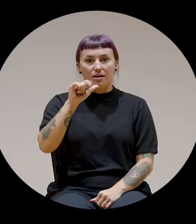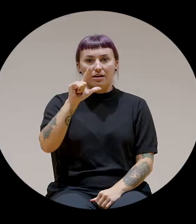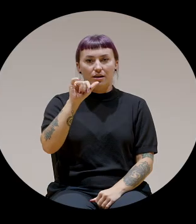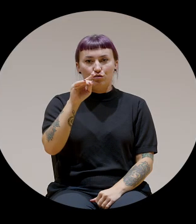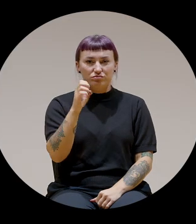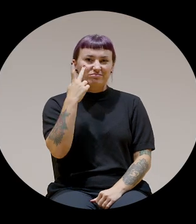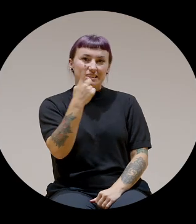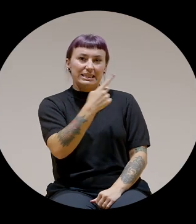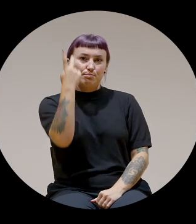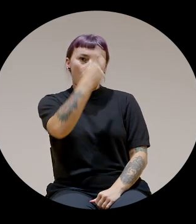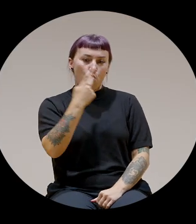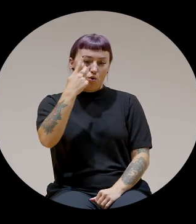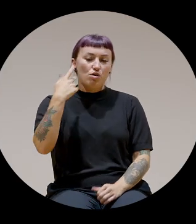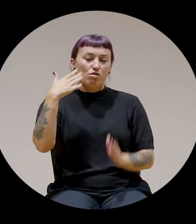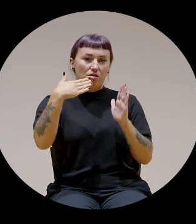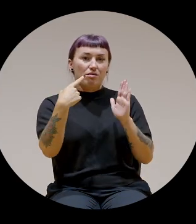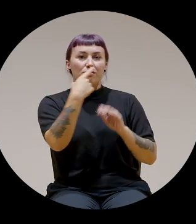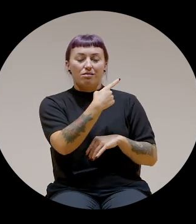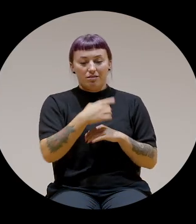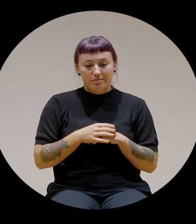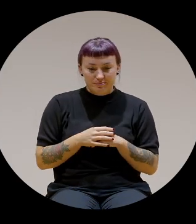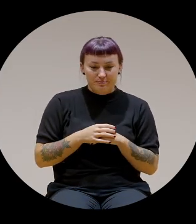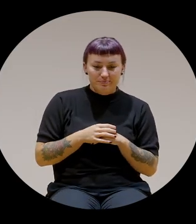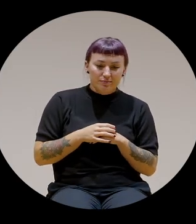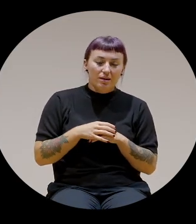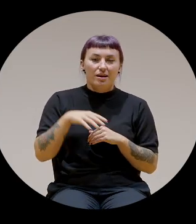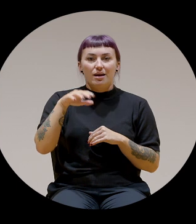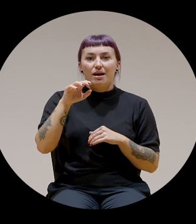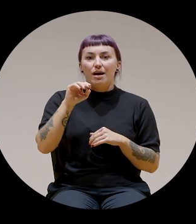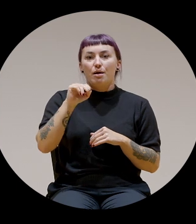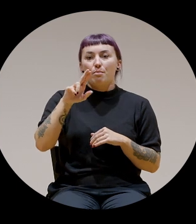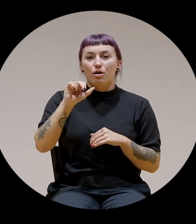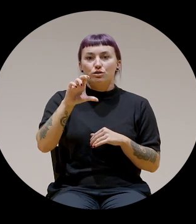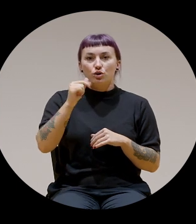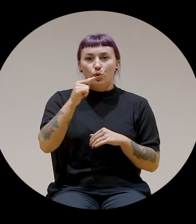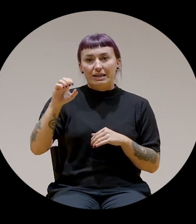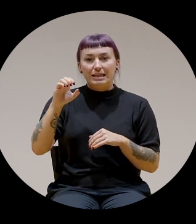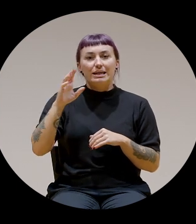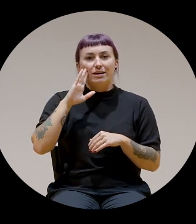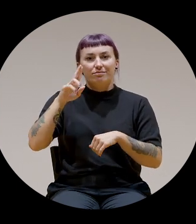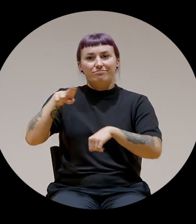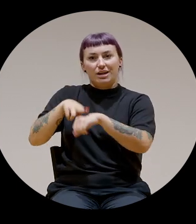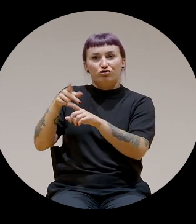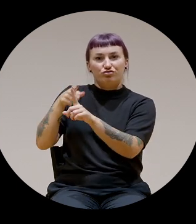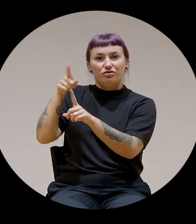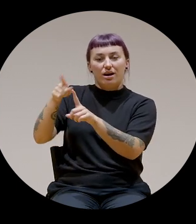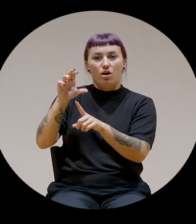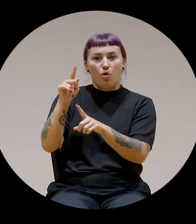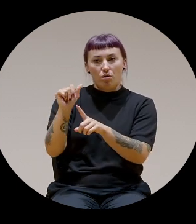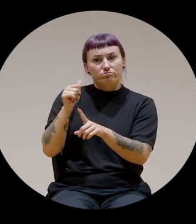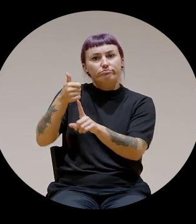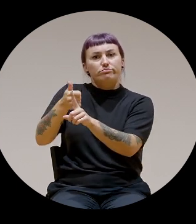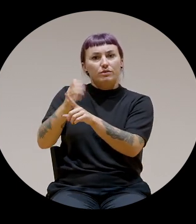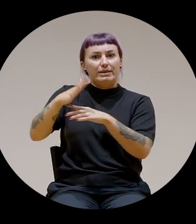Gilcrease, whose portrait you can see here on the right, who was a Muskogee citizen a citizen of the Muskogee Nation in Oklahoma, so he himself